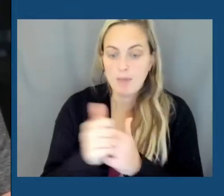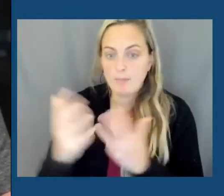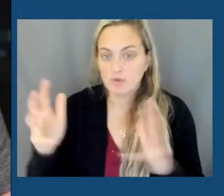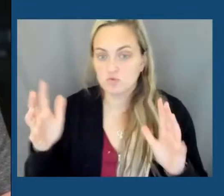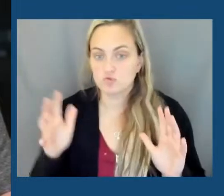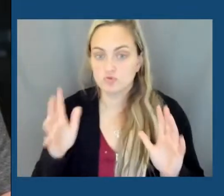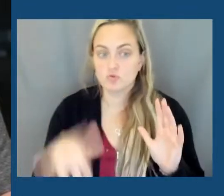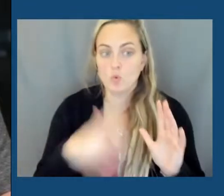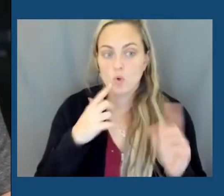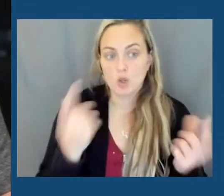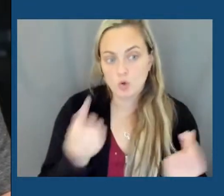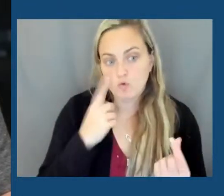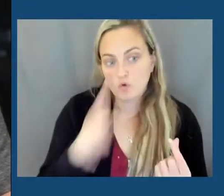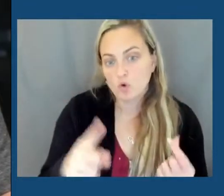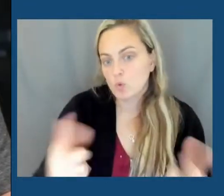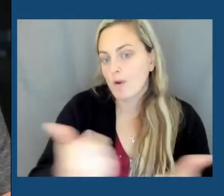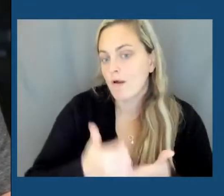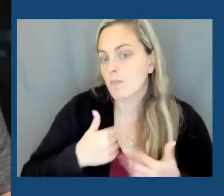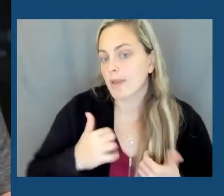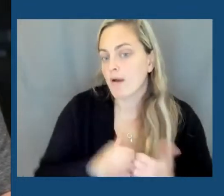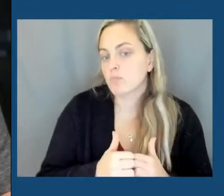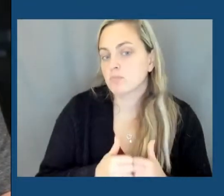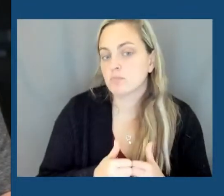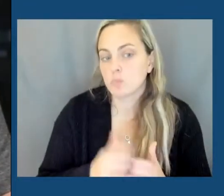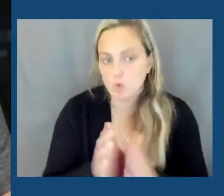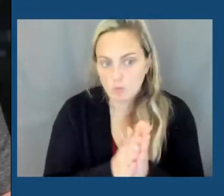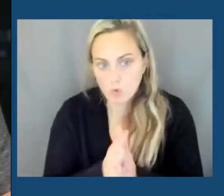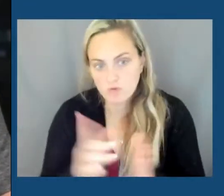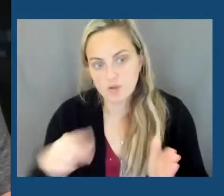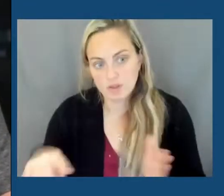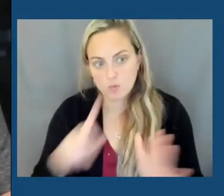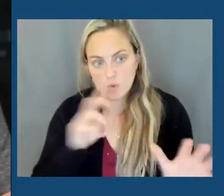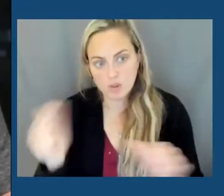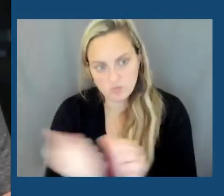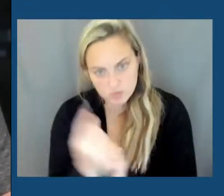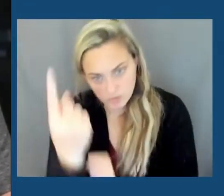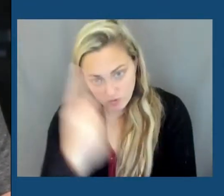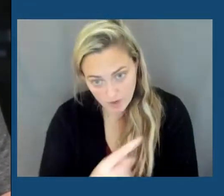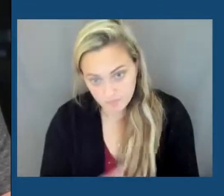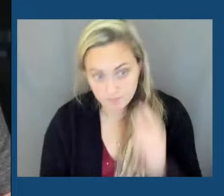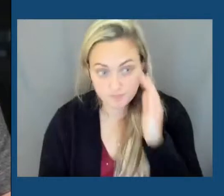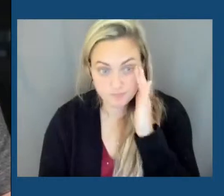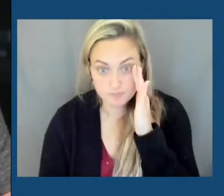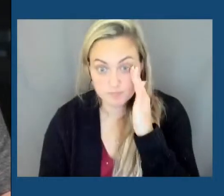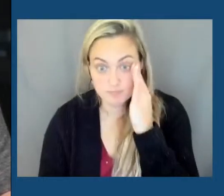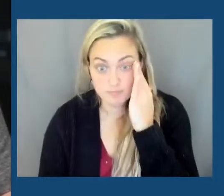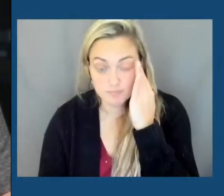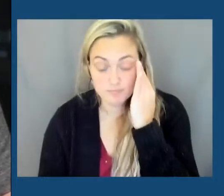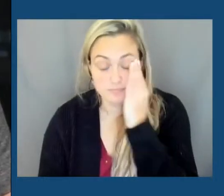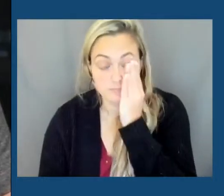can do for you. Now what can you do for me? It's going to motivate them. They're going to leave with something.